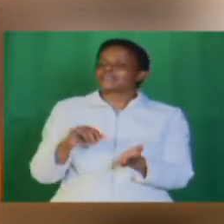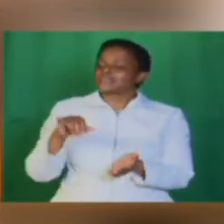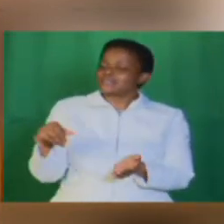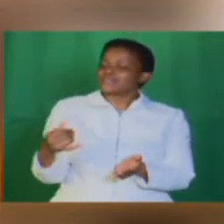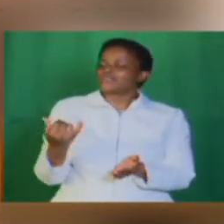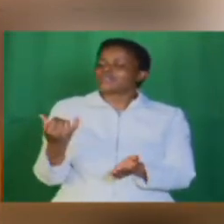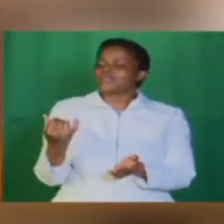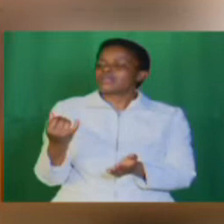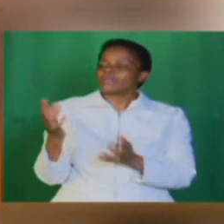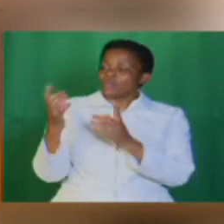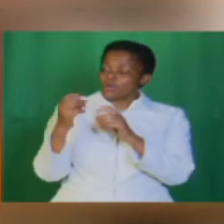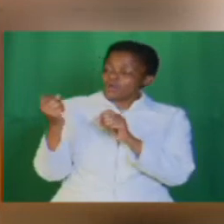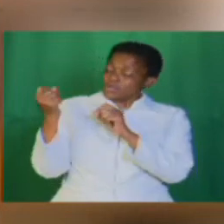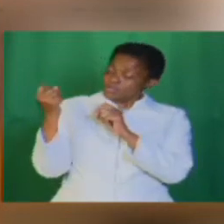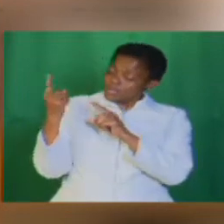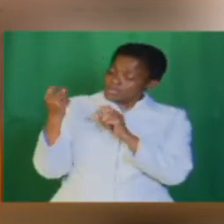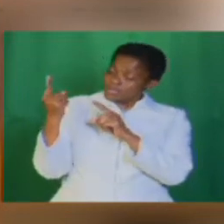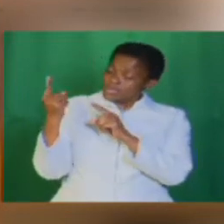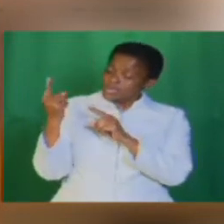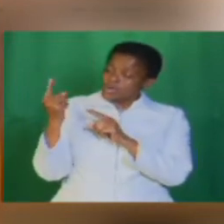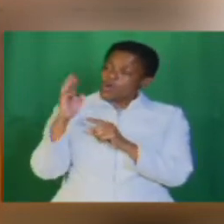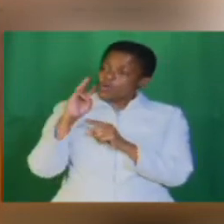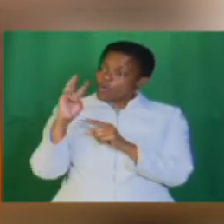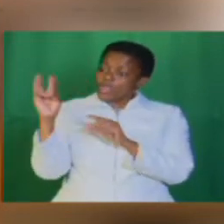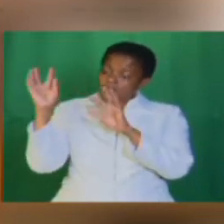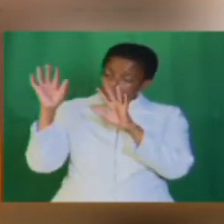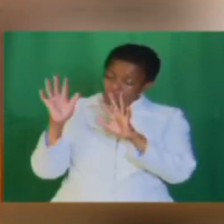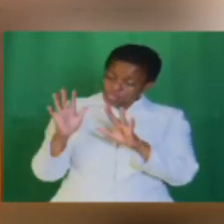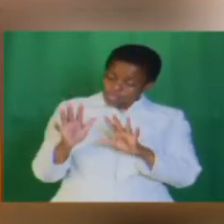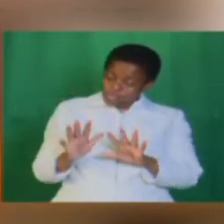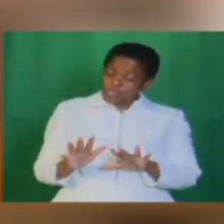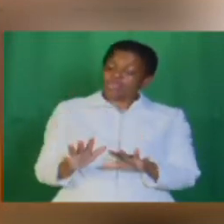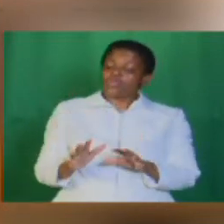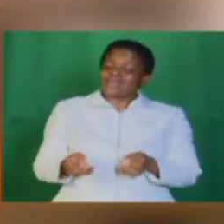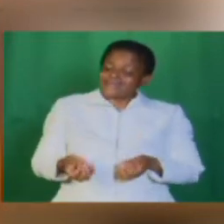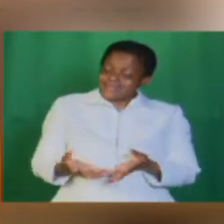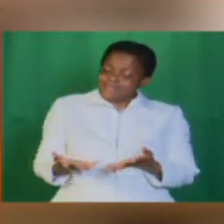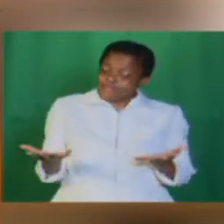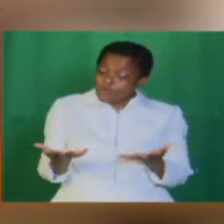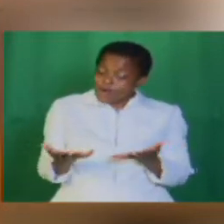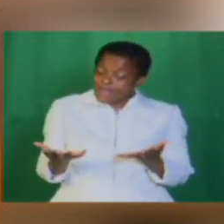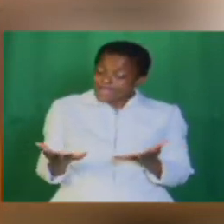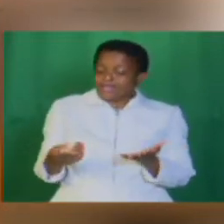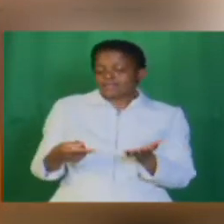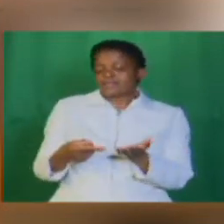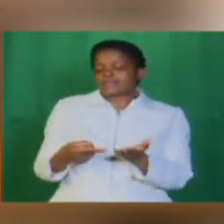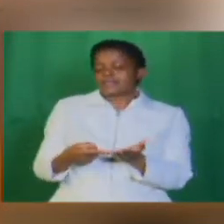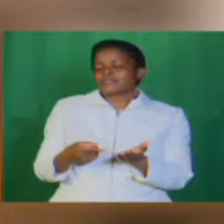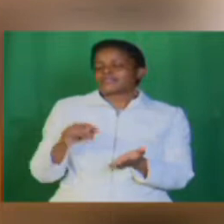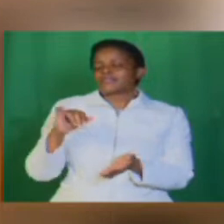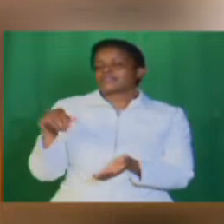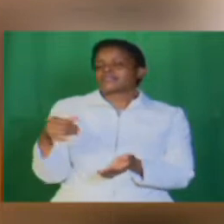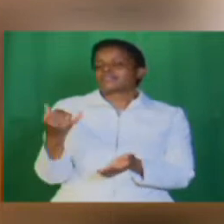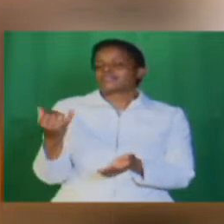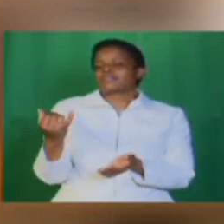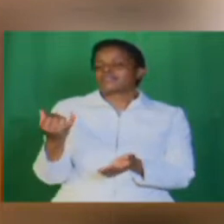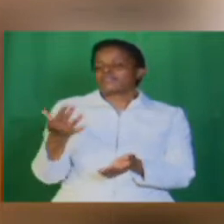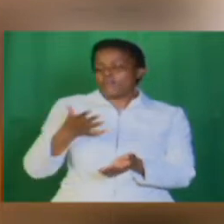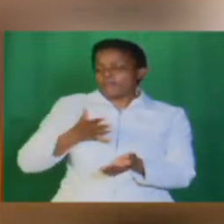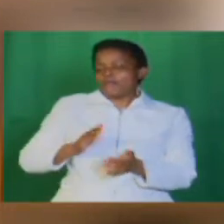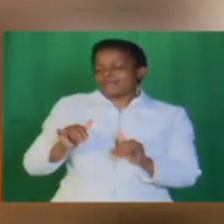Holy Spirit you are going to receive while you remain in the city. So their task was to remain in the